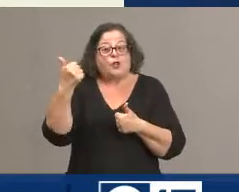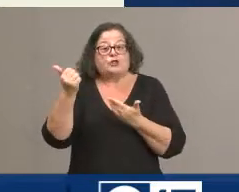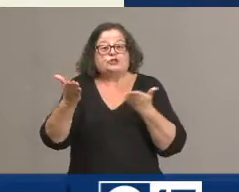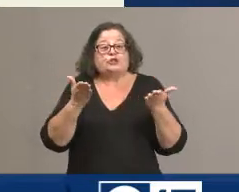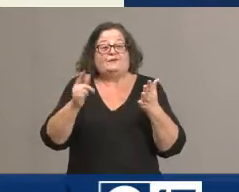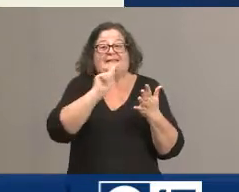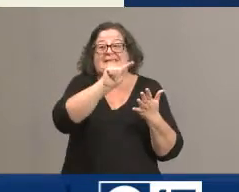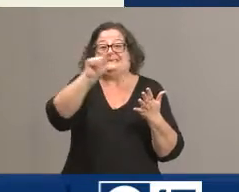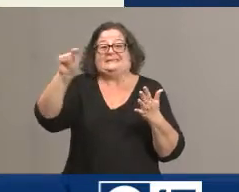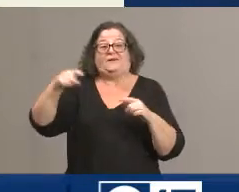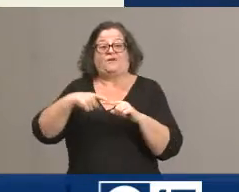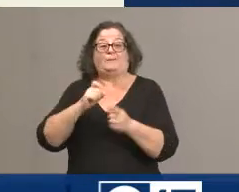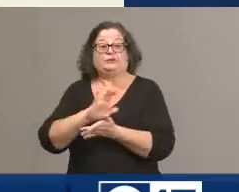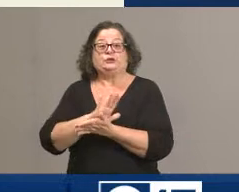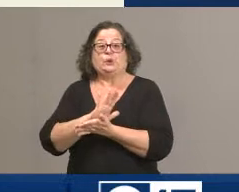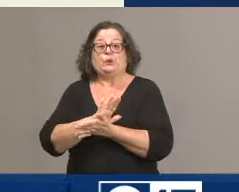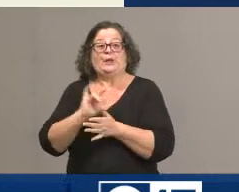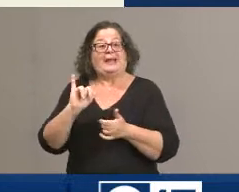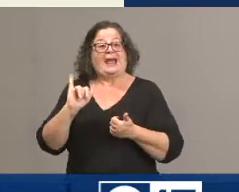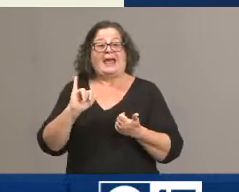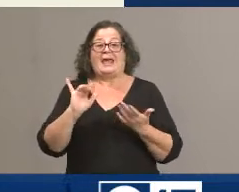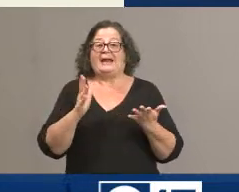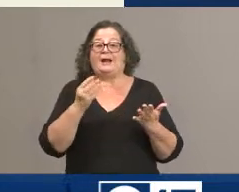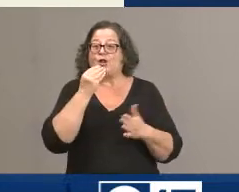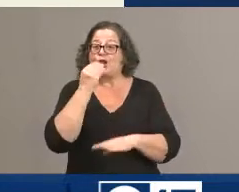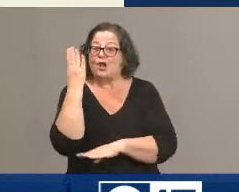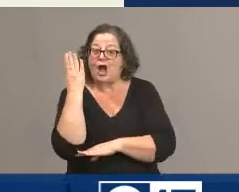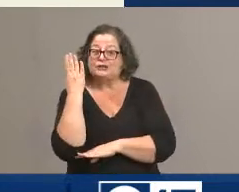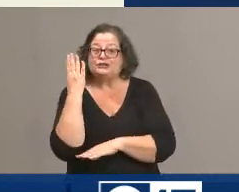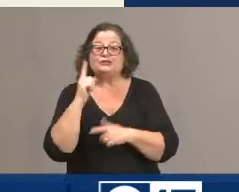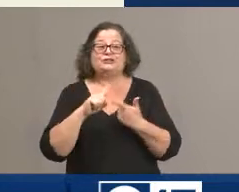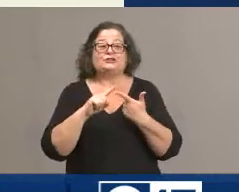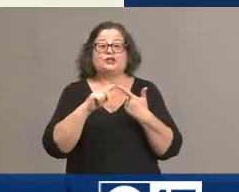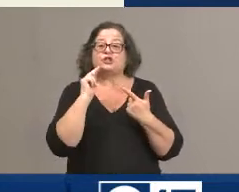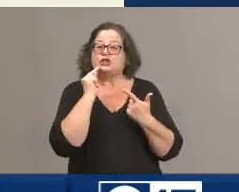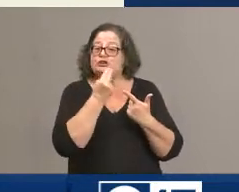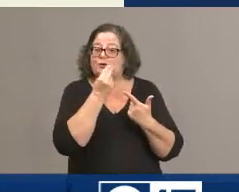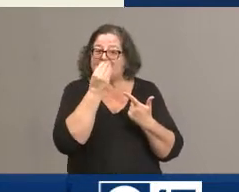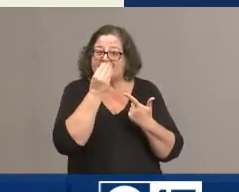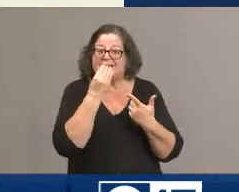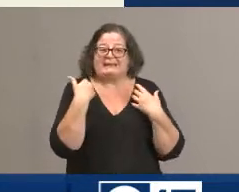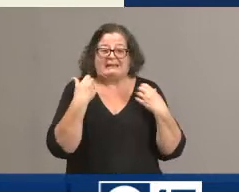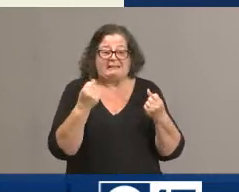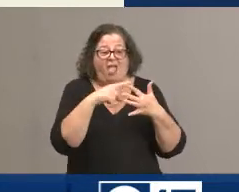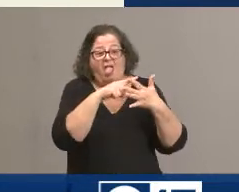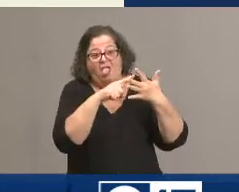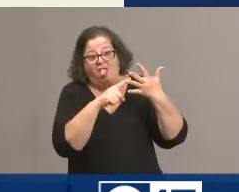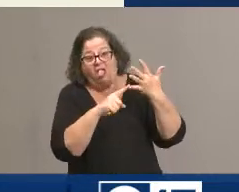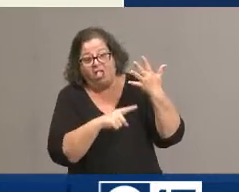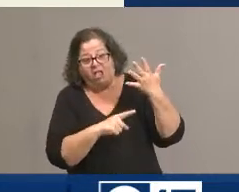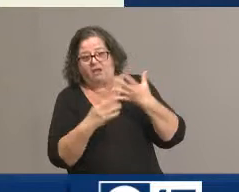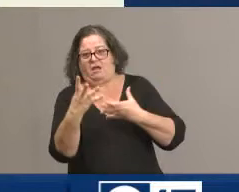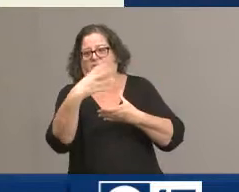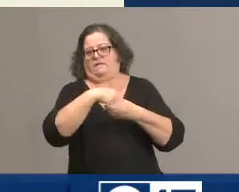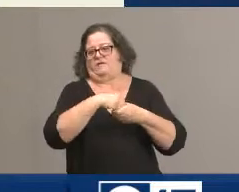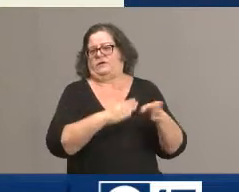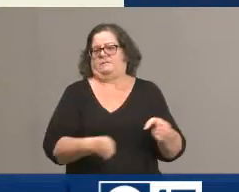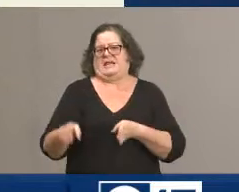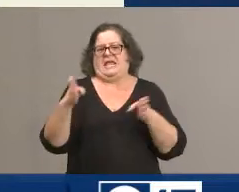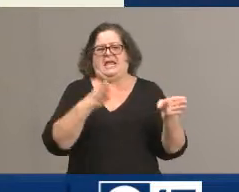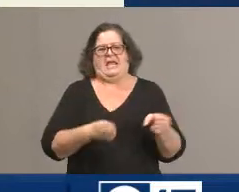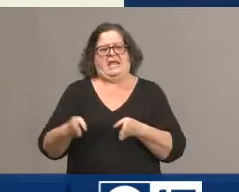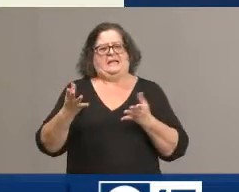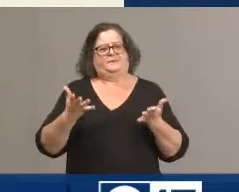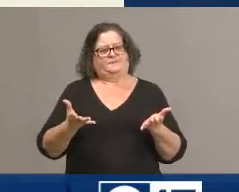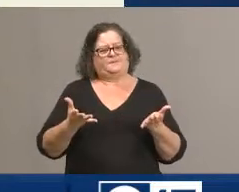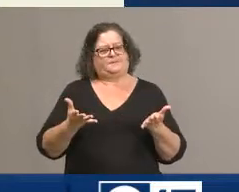of lunches and nutrition. So all of that's going to be part of the planning. So regardless of what's in front of us, we still want to make sure